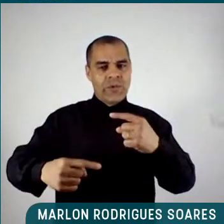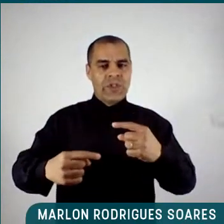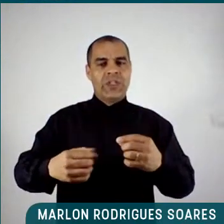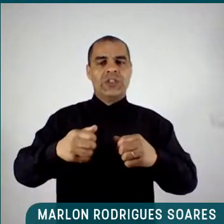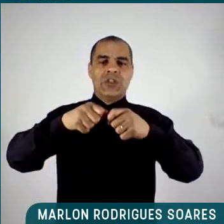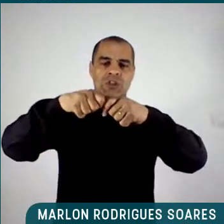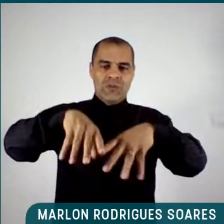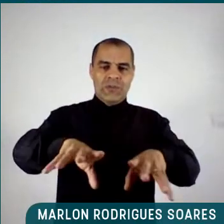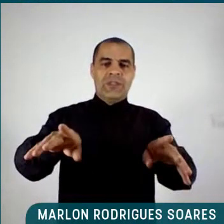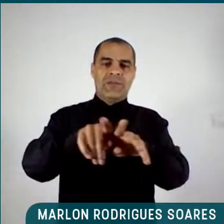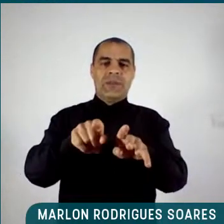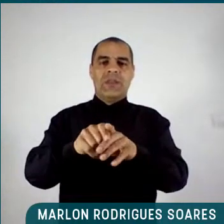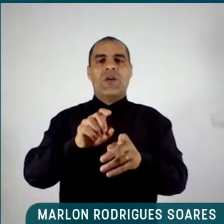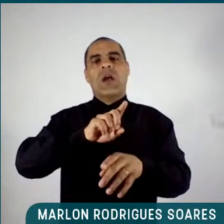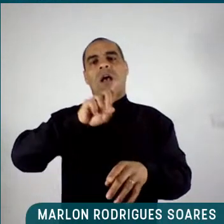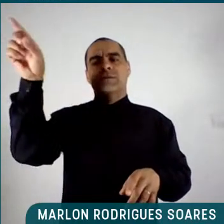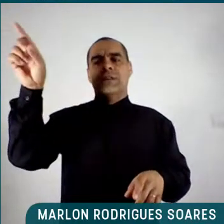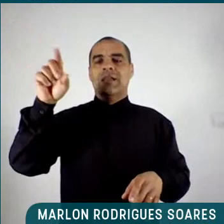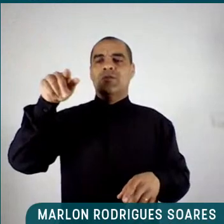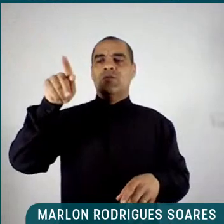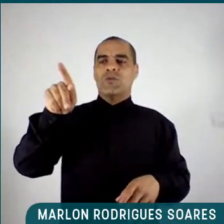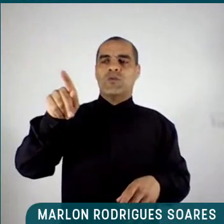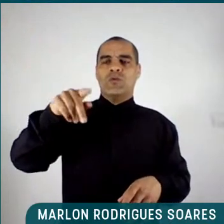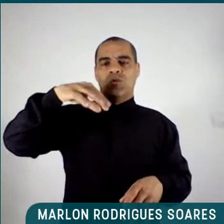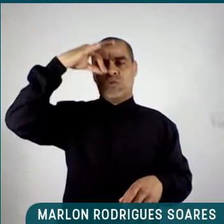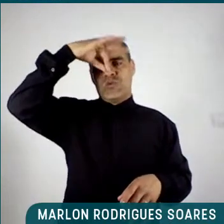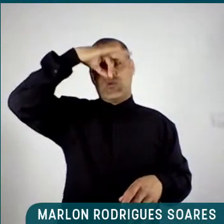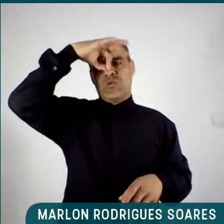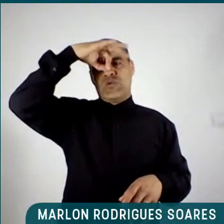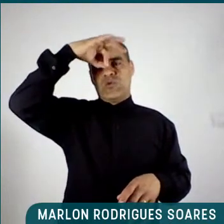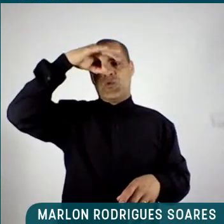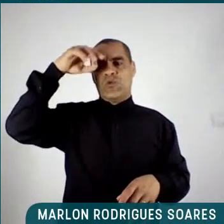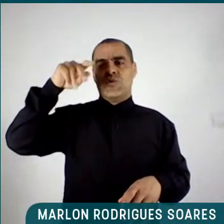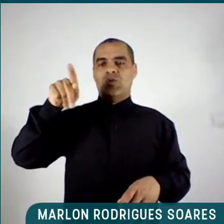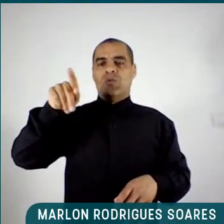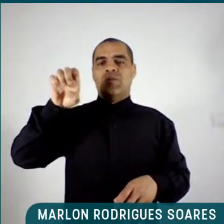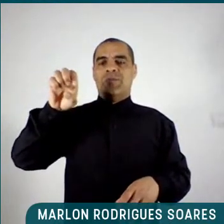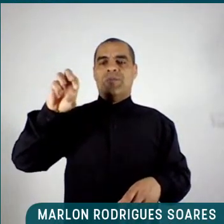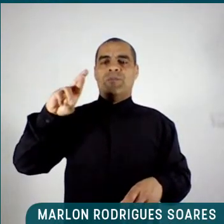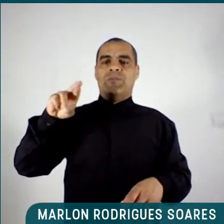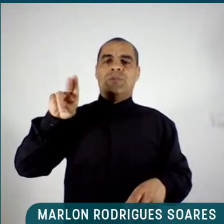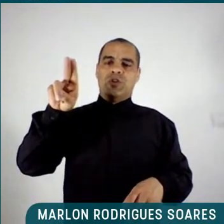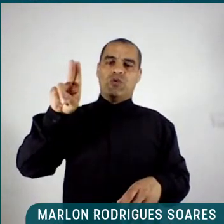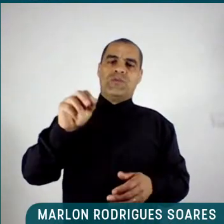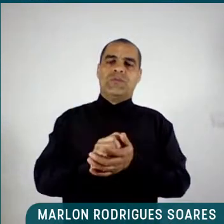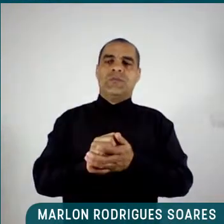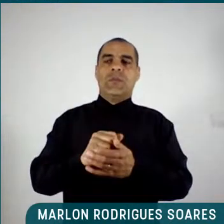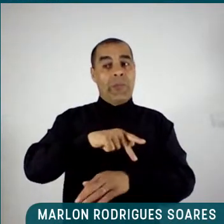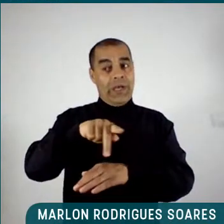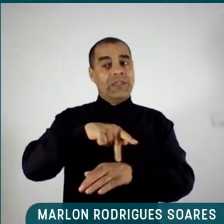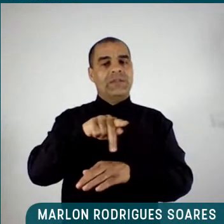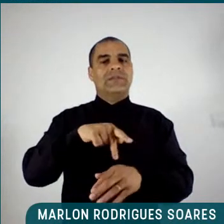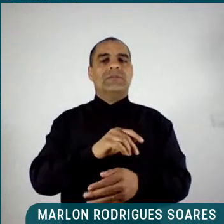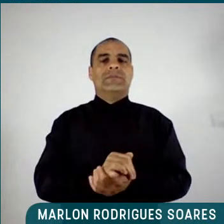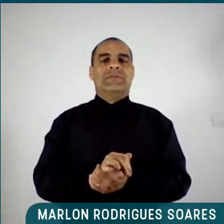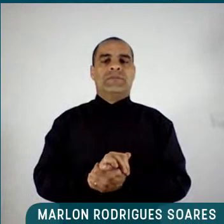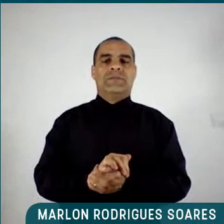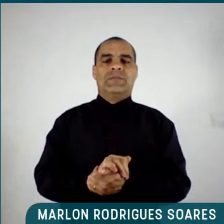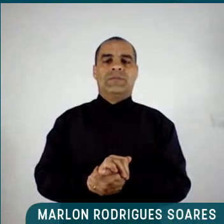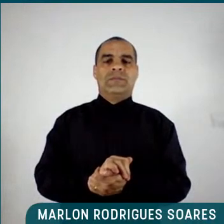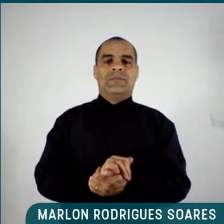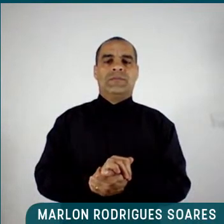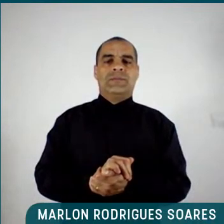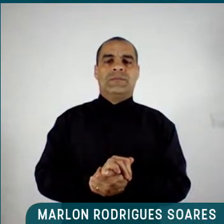one thing that I found very interesting about the pandemic. It was the case of Peru.